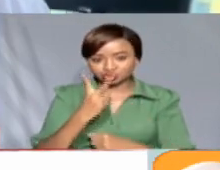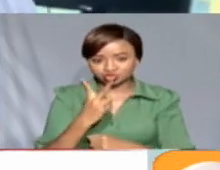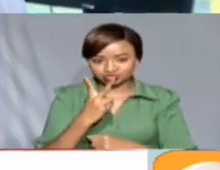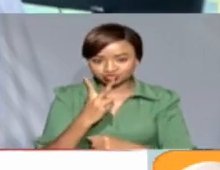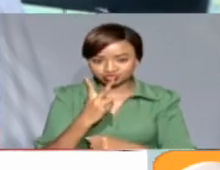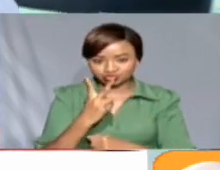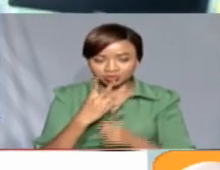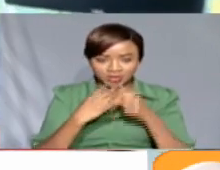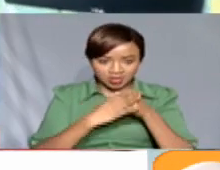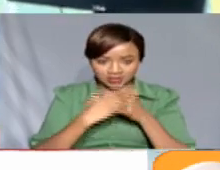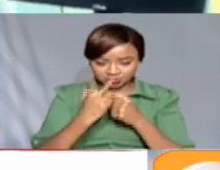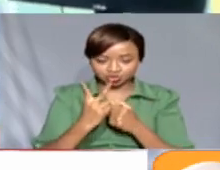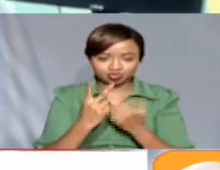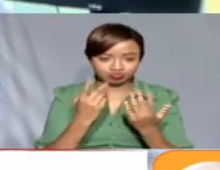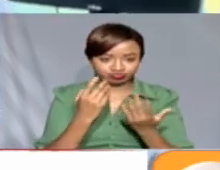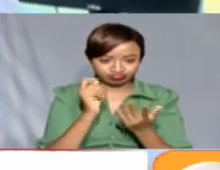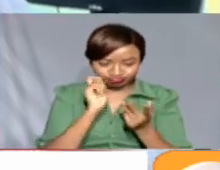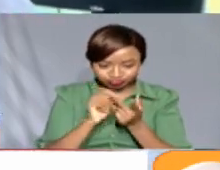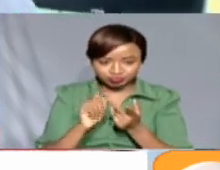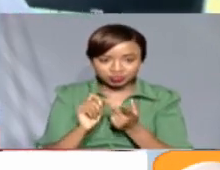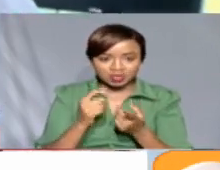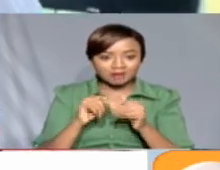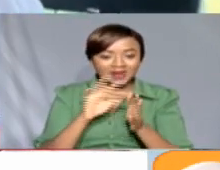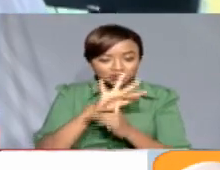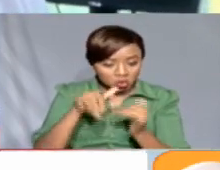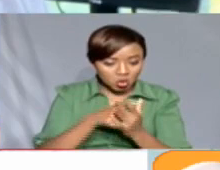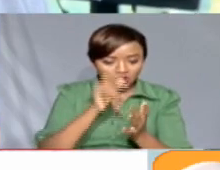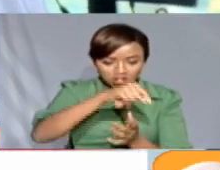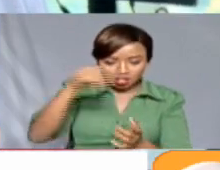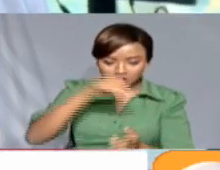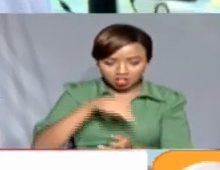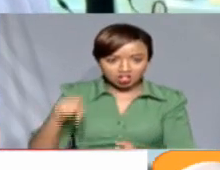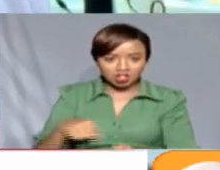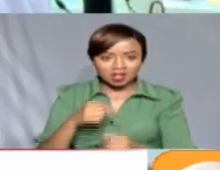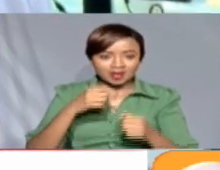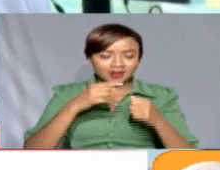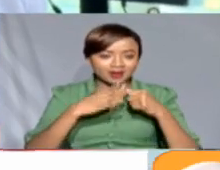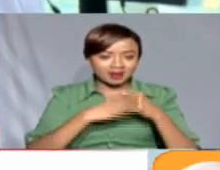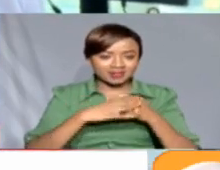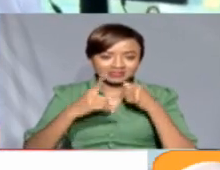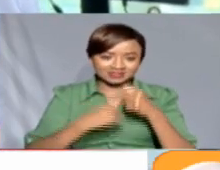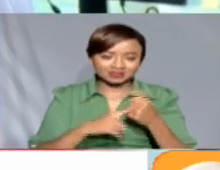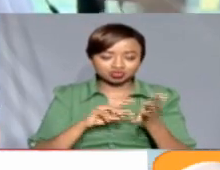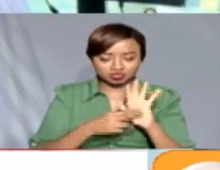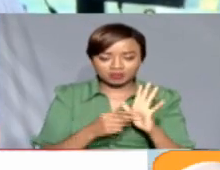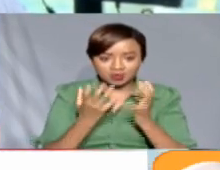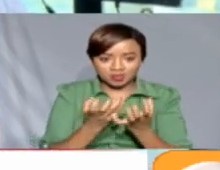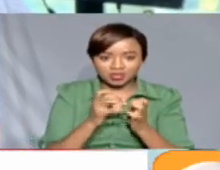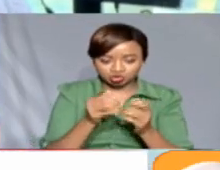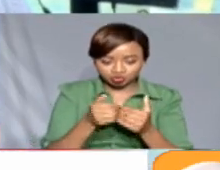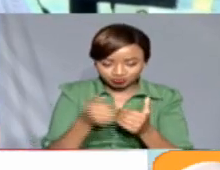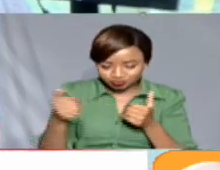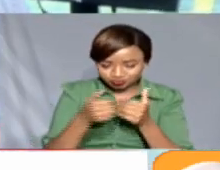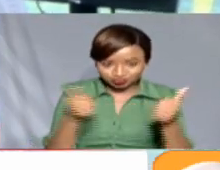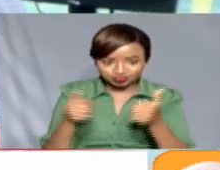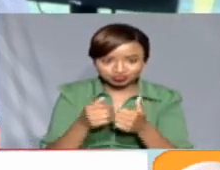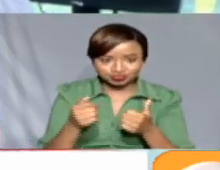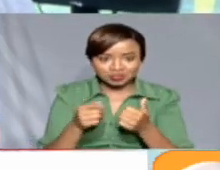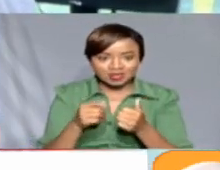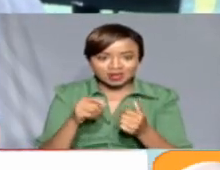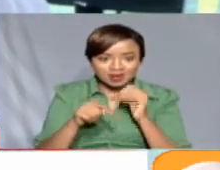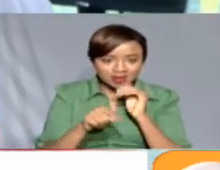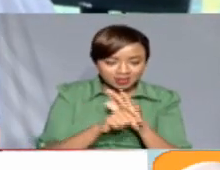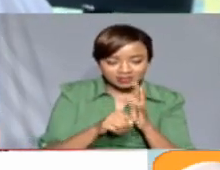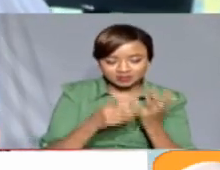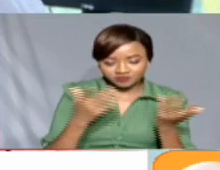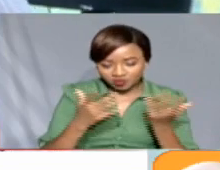samples. The whole plate is 96, but then we need to load controls at the same time to make sure a negative is a negative